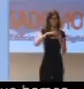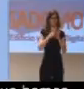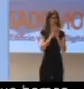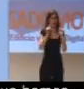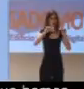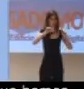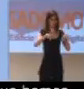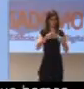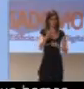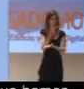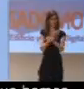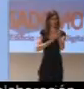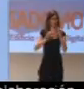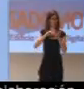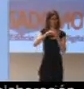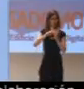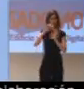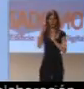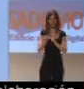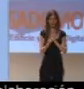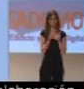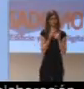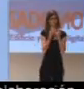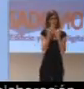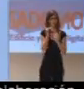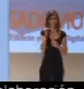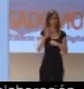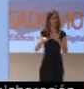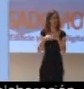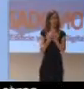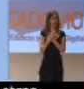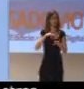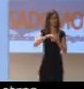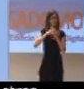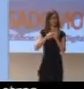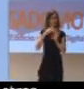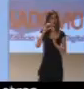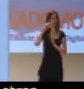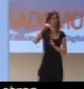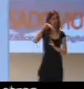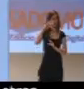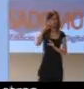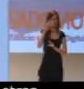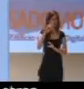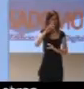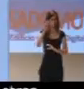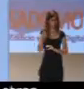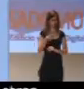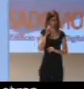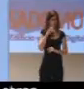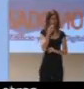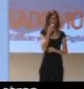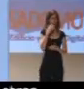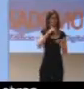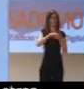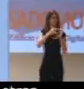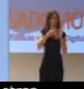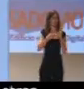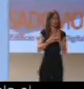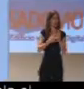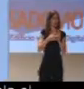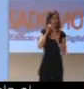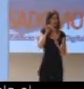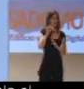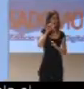have signed many cooperation agreements with other projects, with other Zenit projects as well, such as, for example,